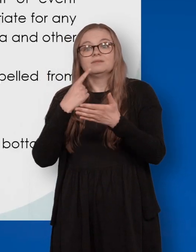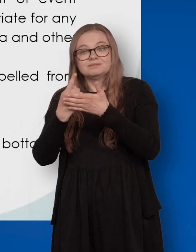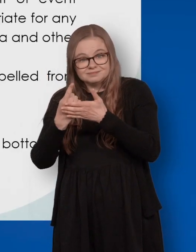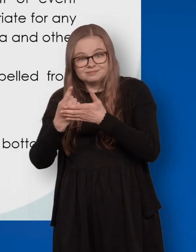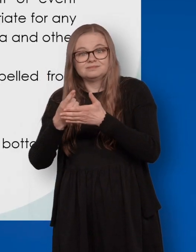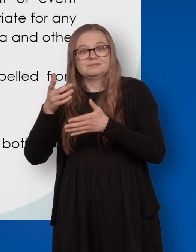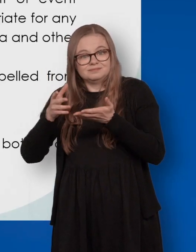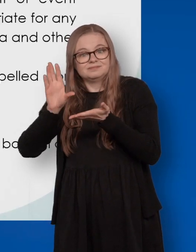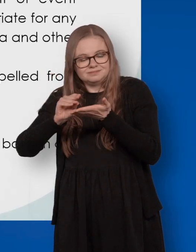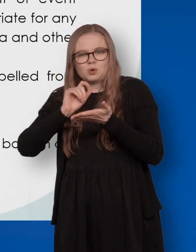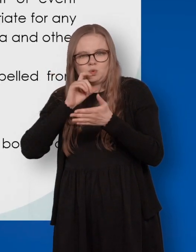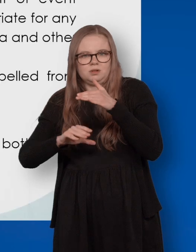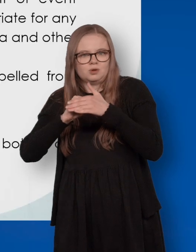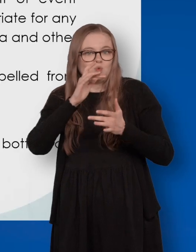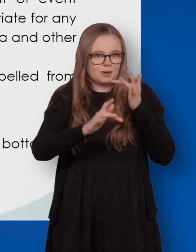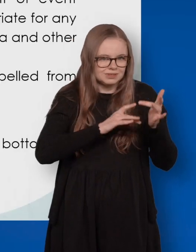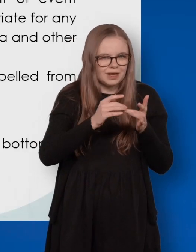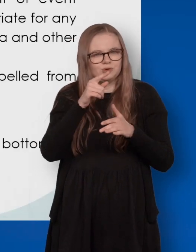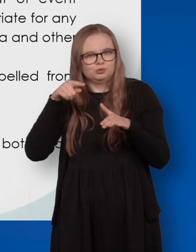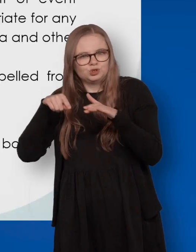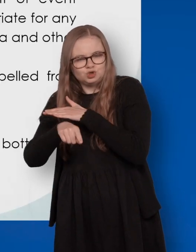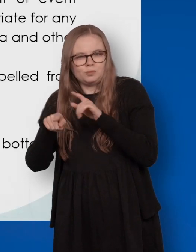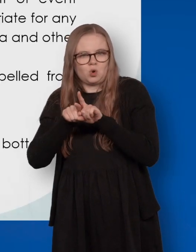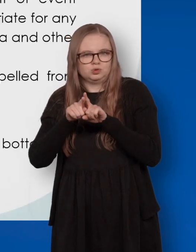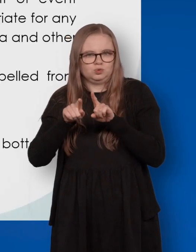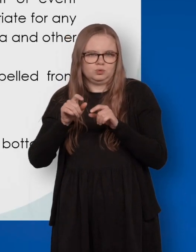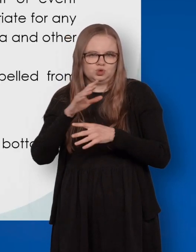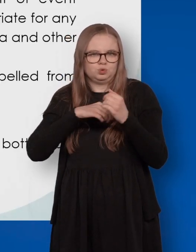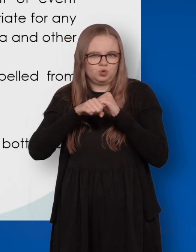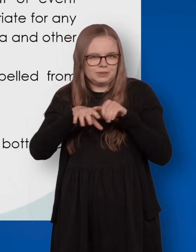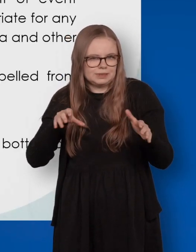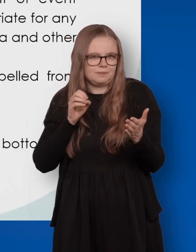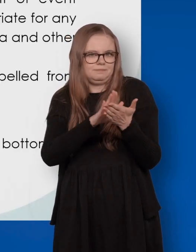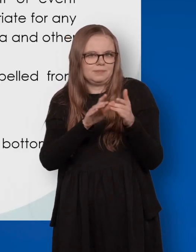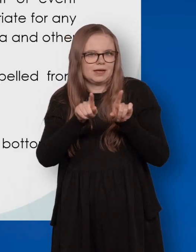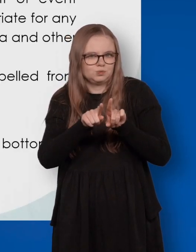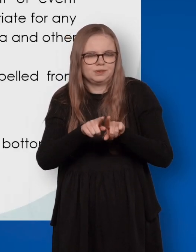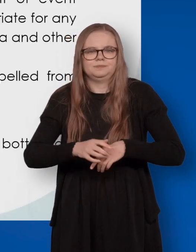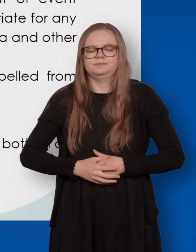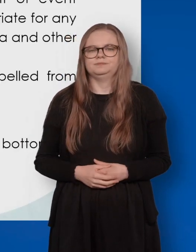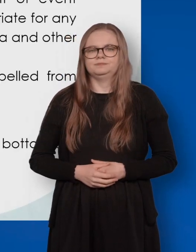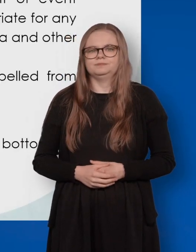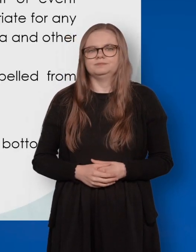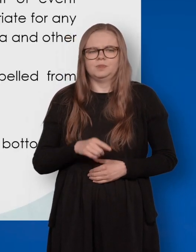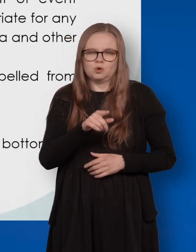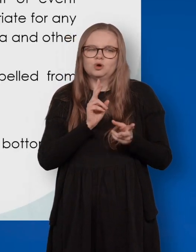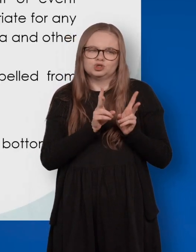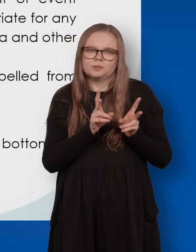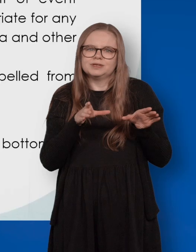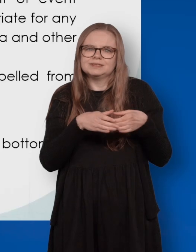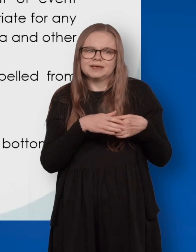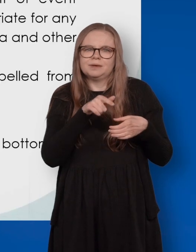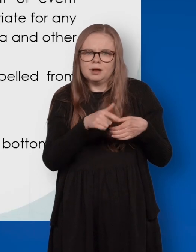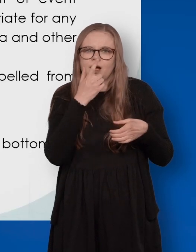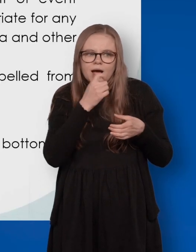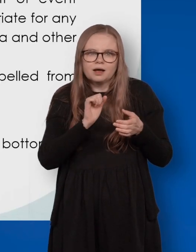website and our YouTube channel, and I post that into our social media channels when we've got those done. So the interpreting team are able